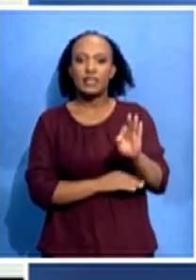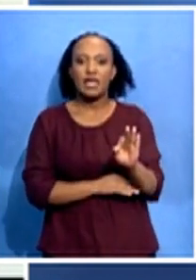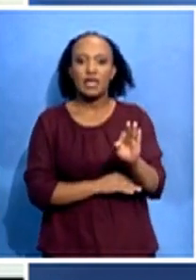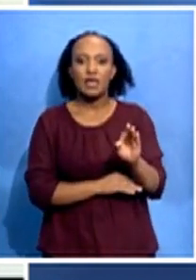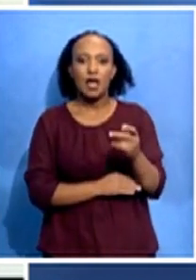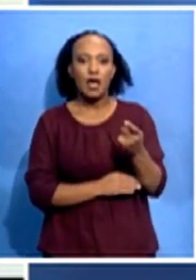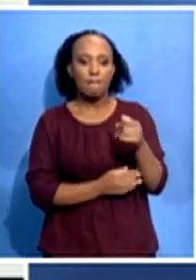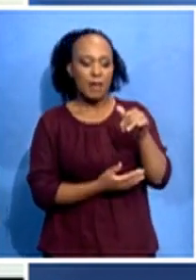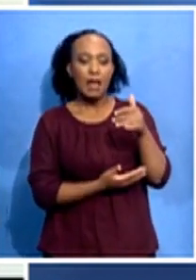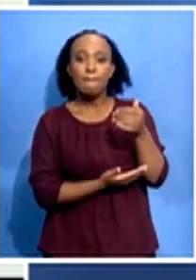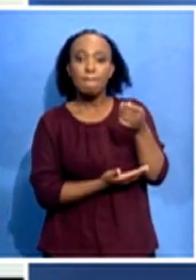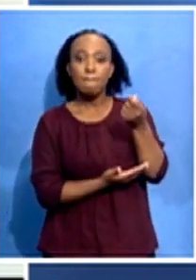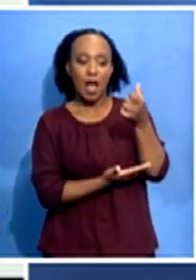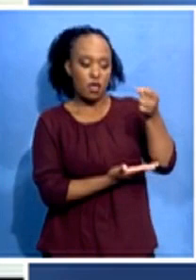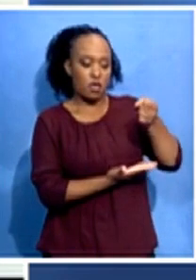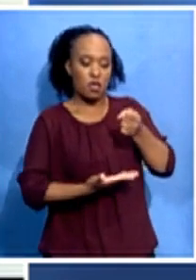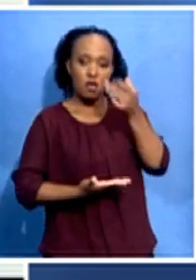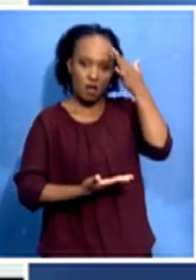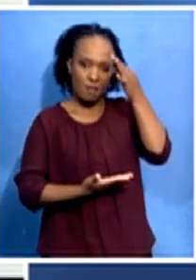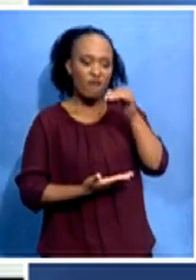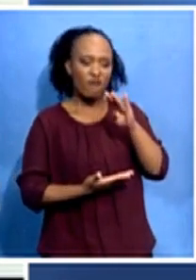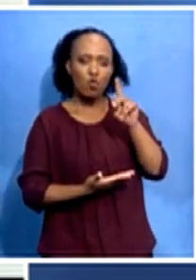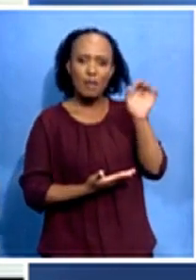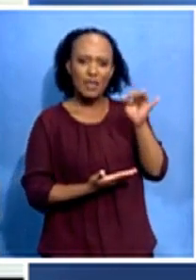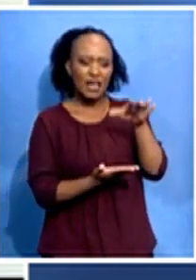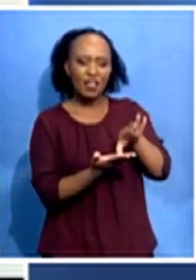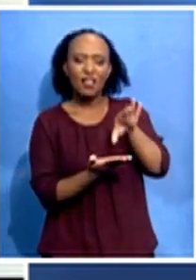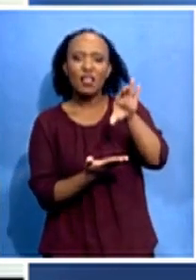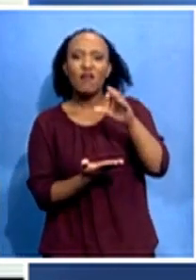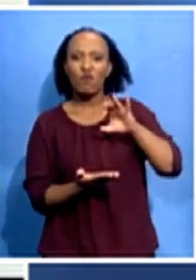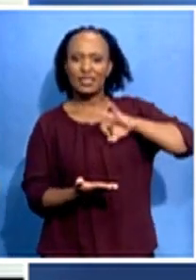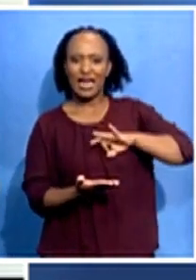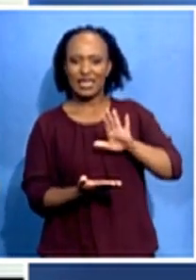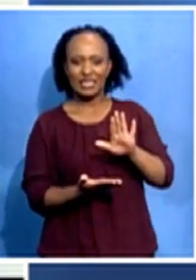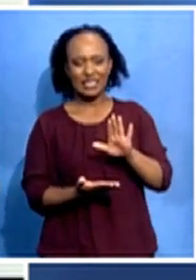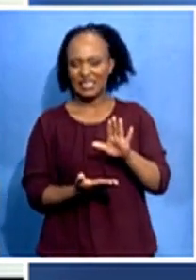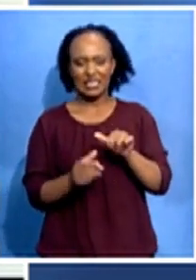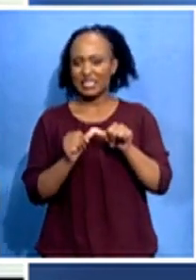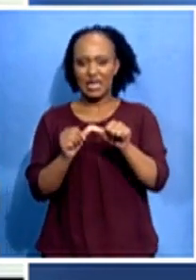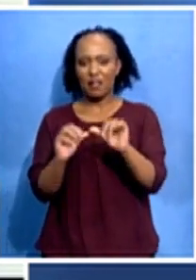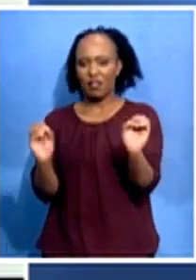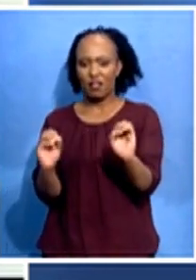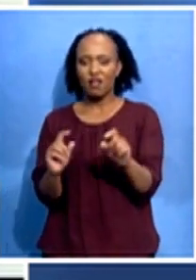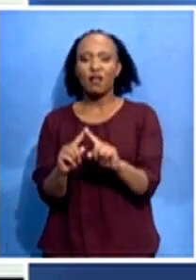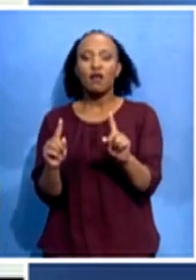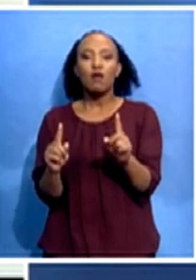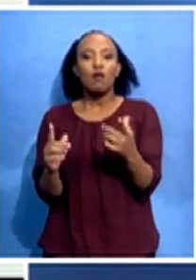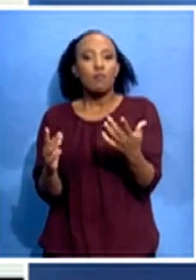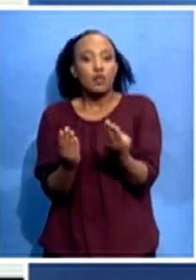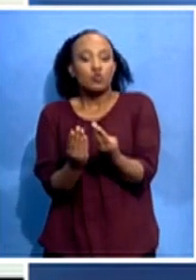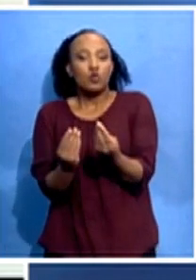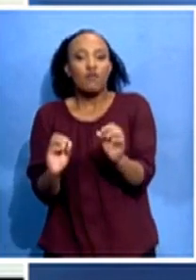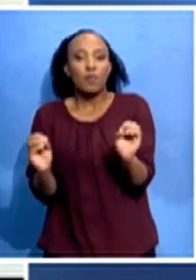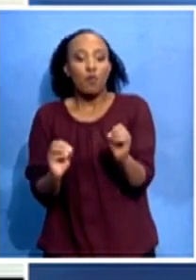wages. That is unsustainable, and that needs to be addressed. And that's not addressed with not following through on a 1-year agreement. Again, I suppose